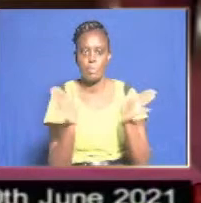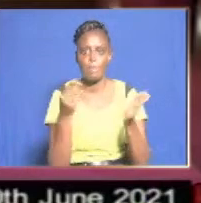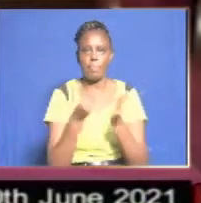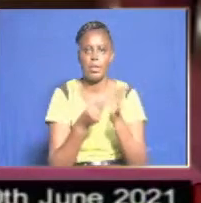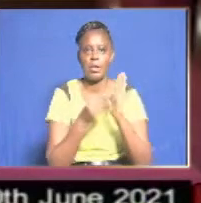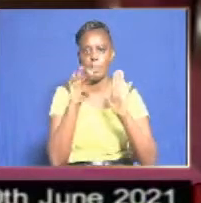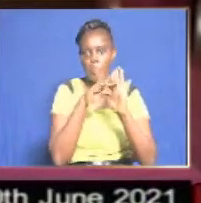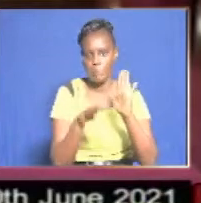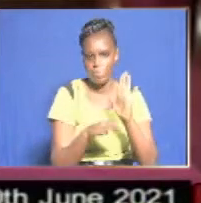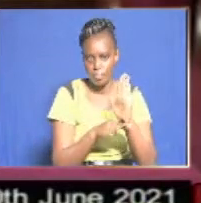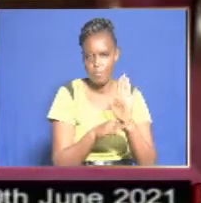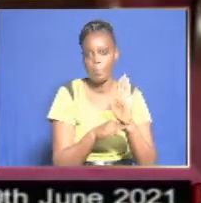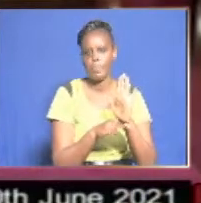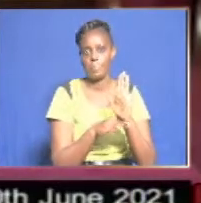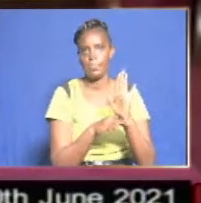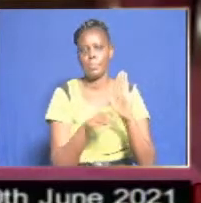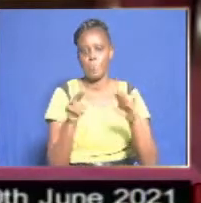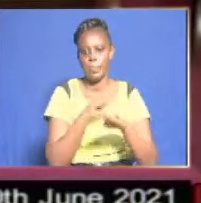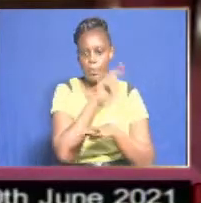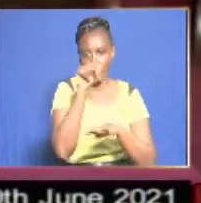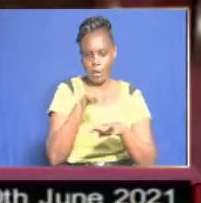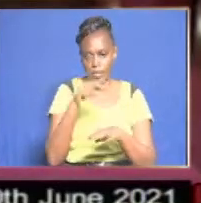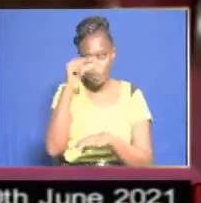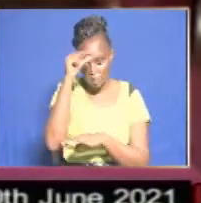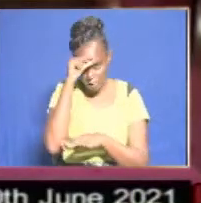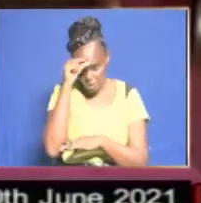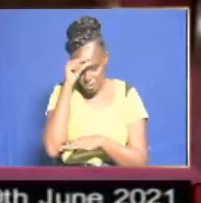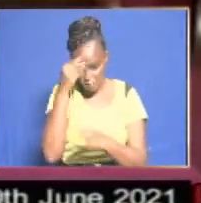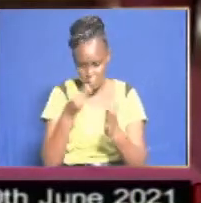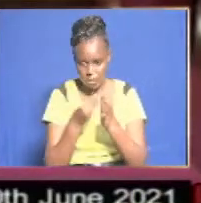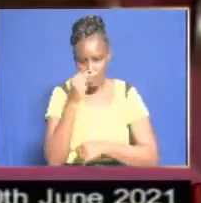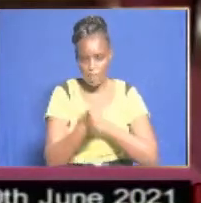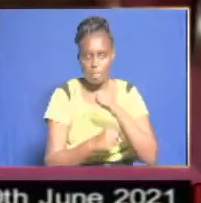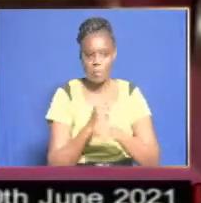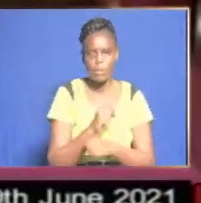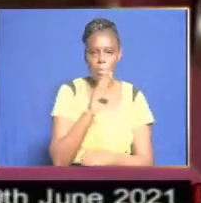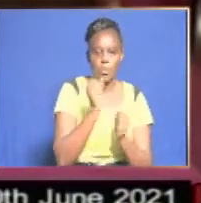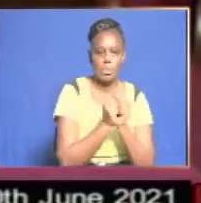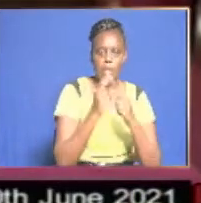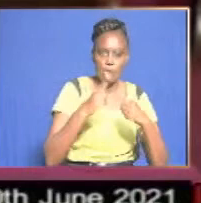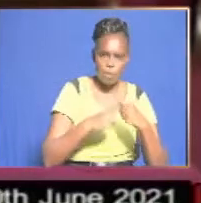financial statements for the national government for the financial year